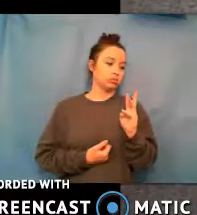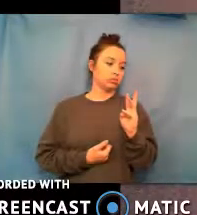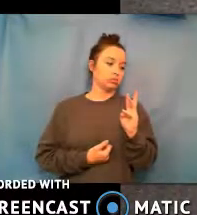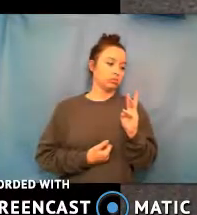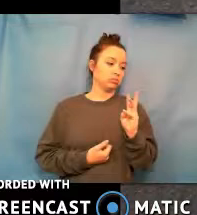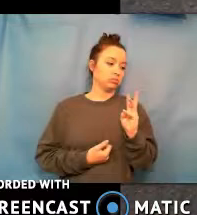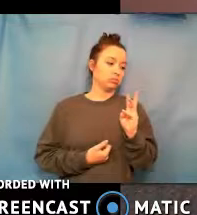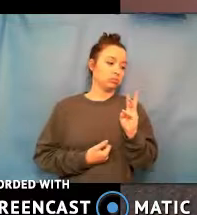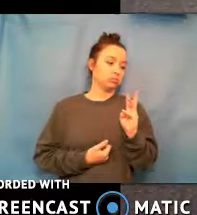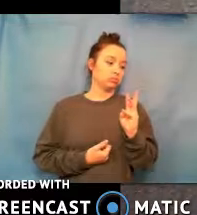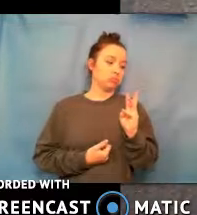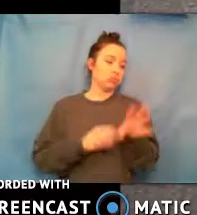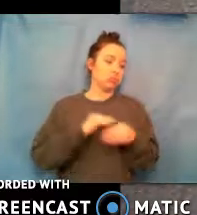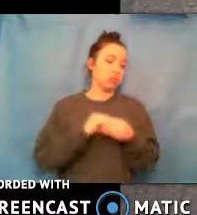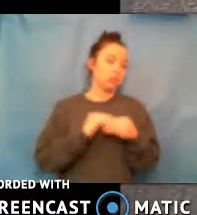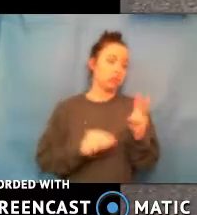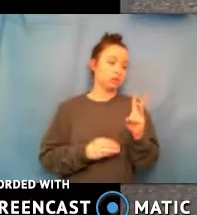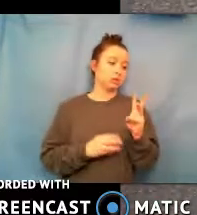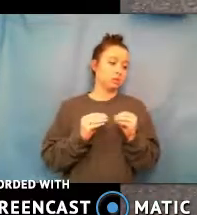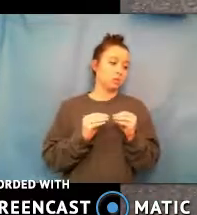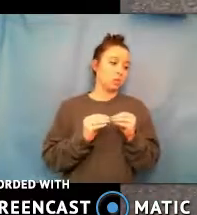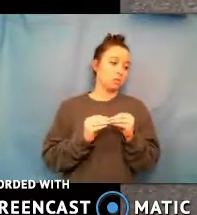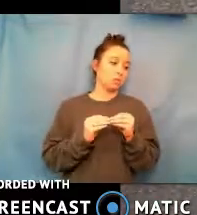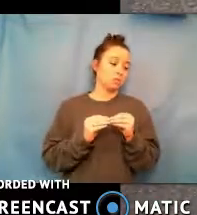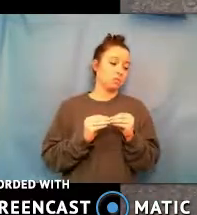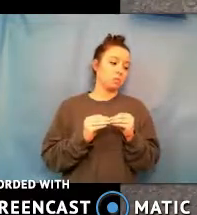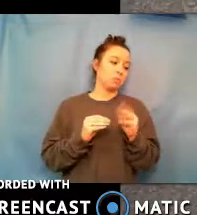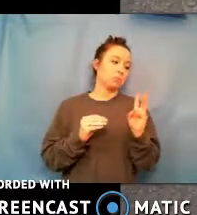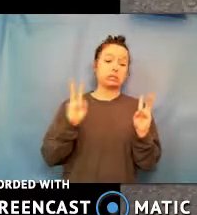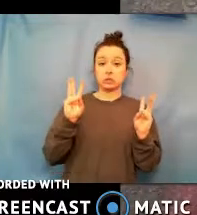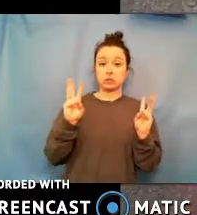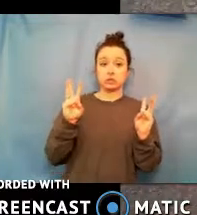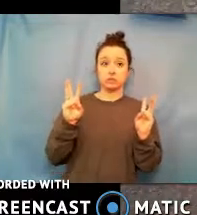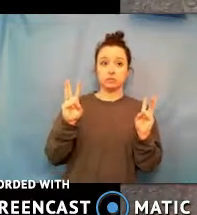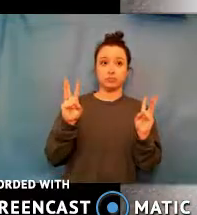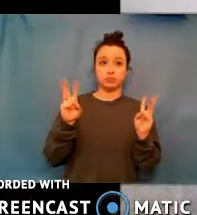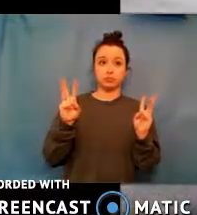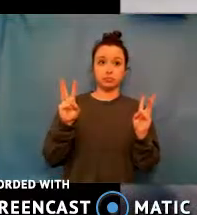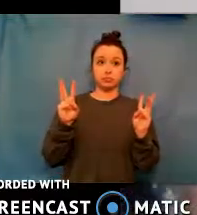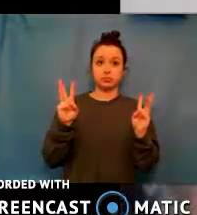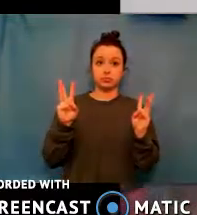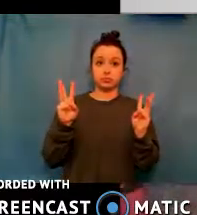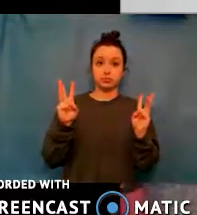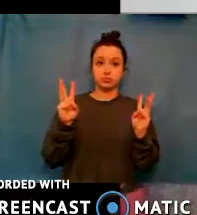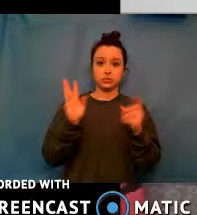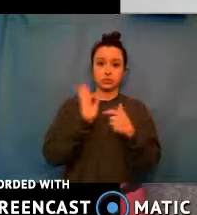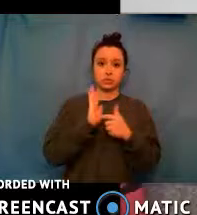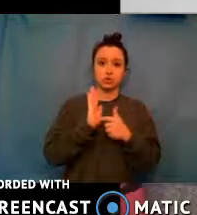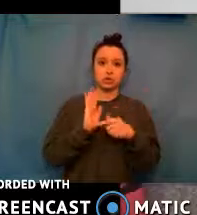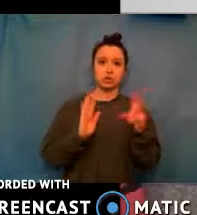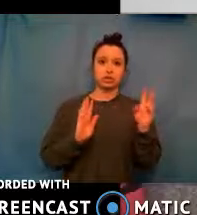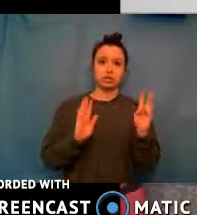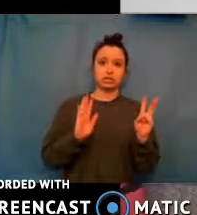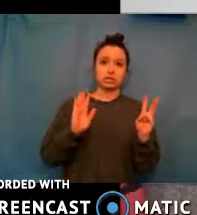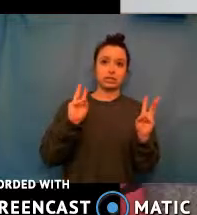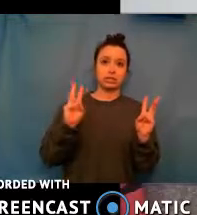and 6 more cubes. 1, 2, 3, 4, 5, 6. Oop, you can't see them. Let me show you. So let's count and see